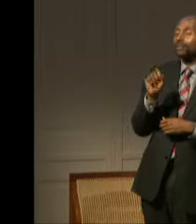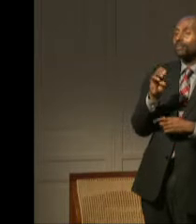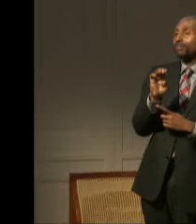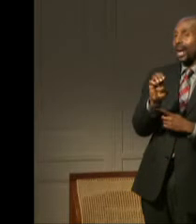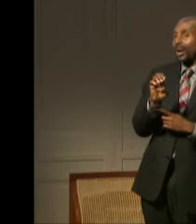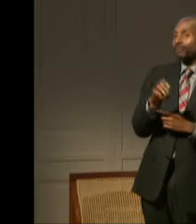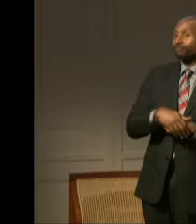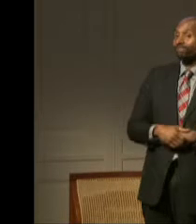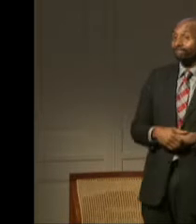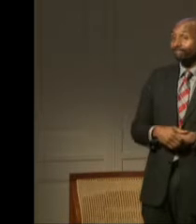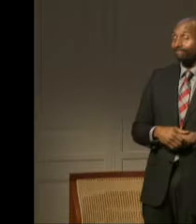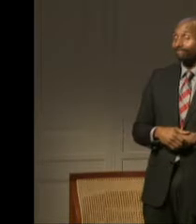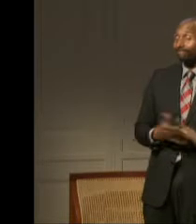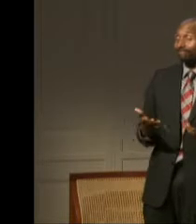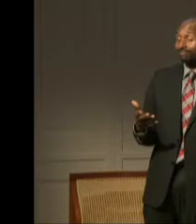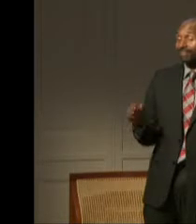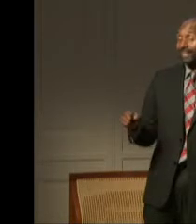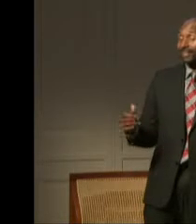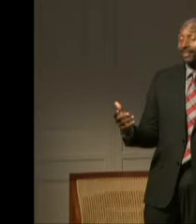Yeah,